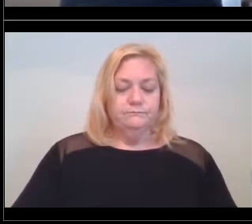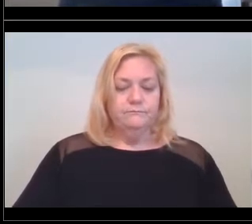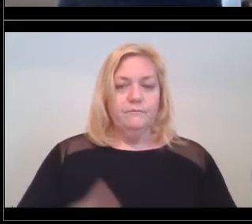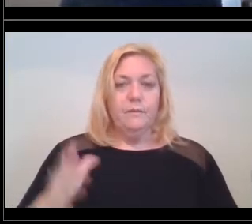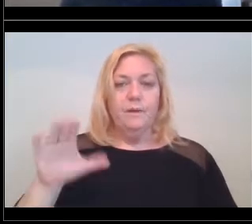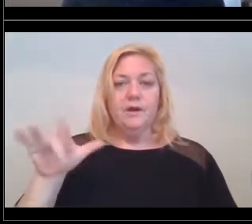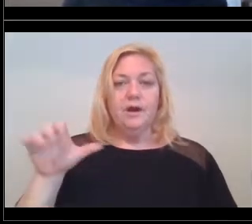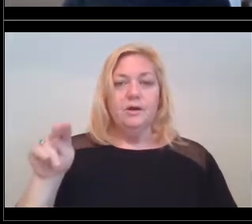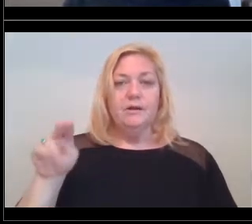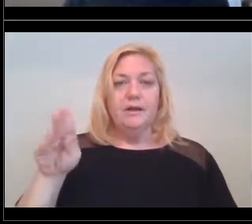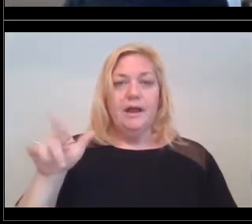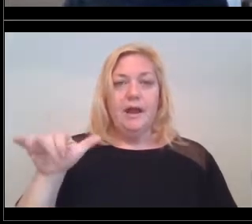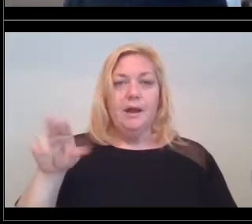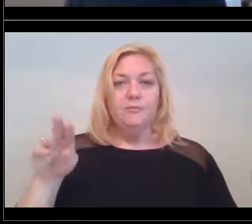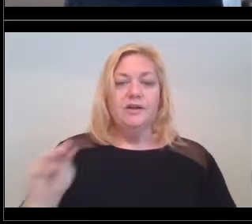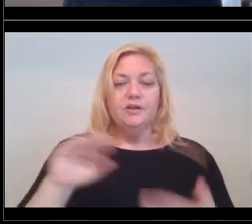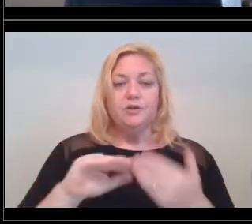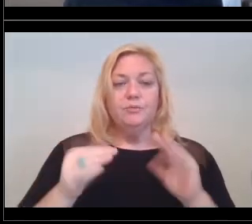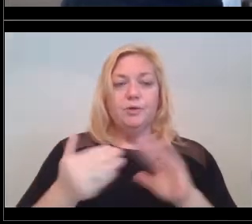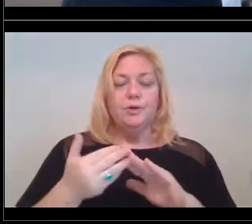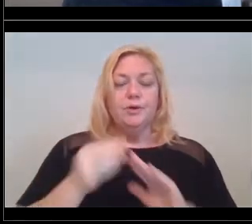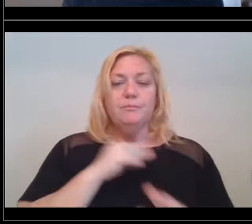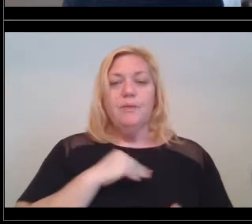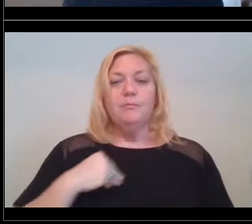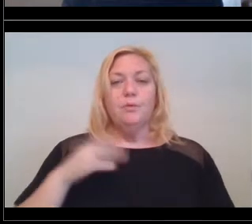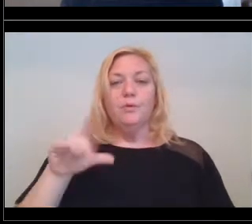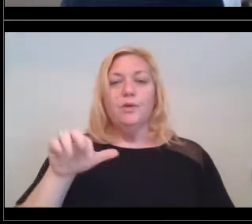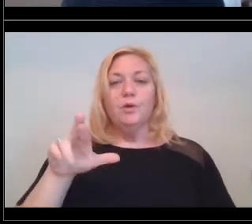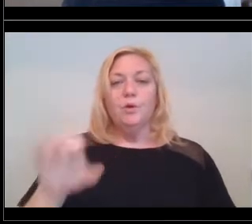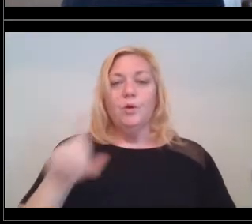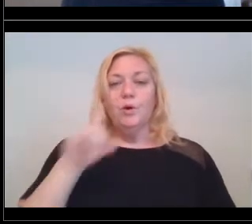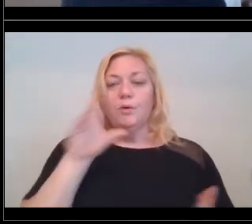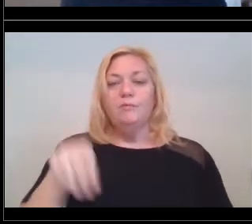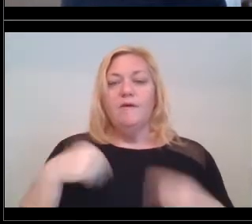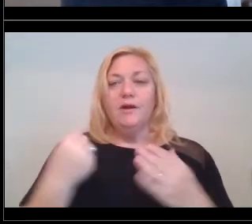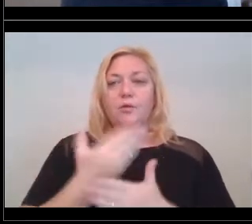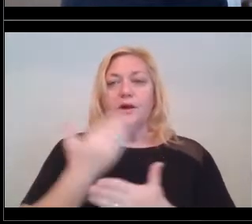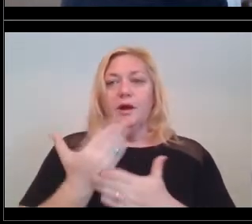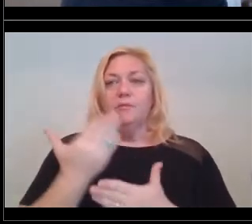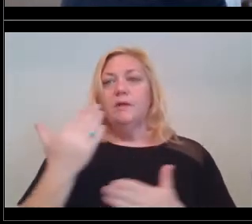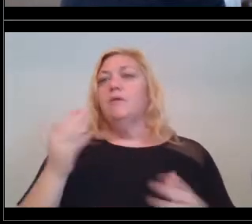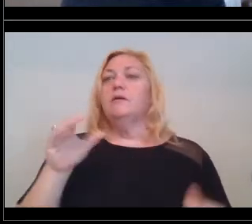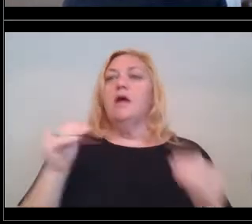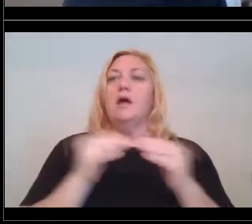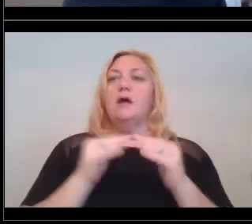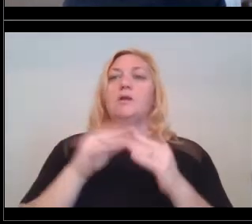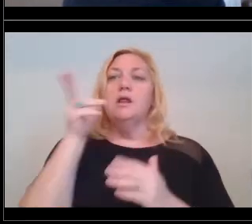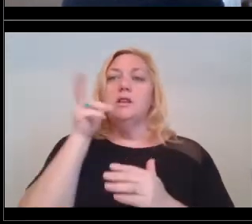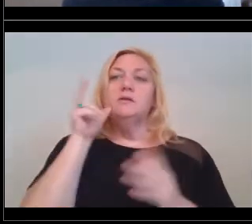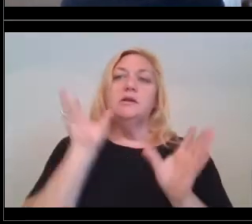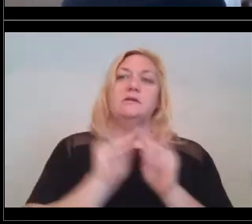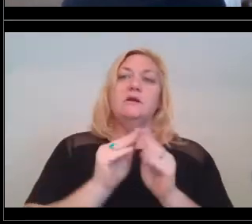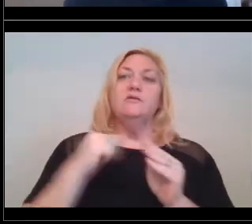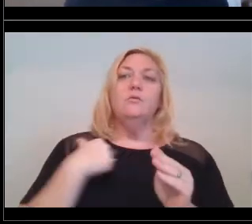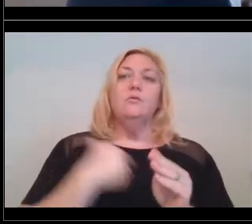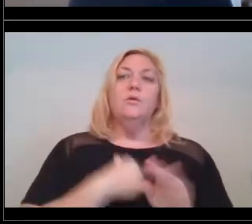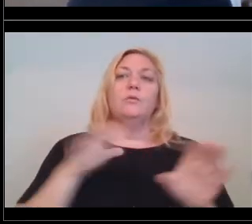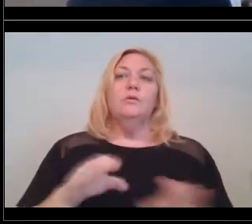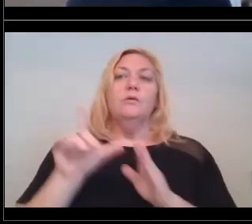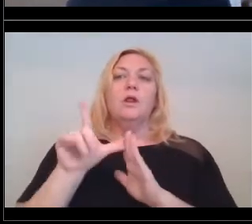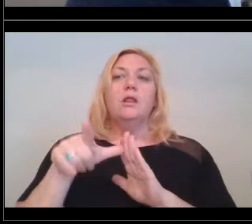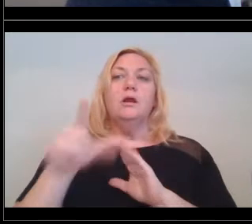And like Amar said, I just wanted to provide a quick update about the equity listening sessions that we'll be conducting later this